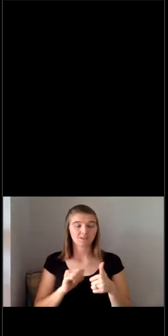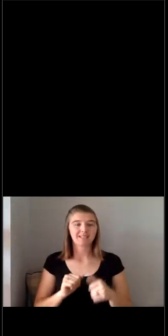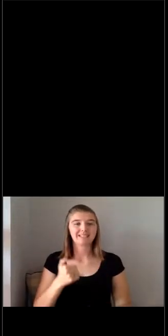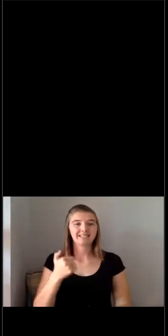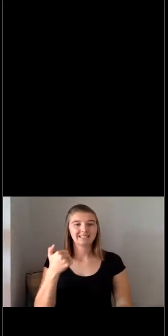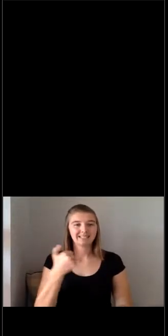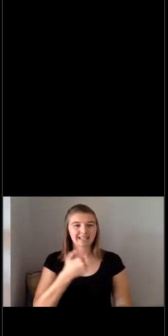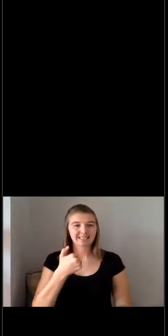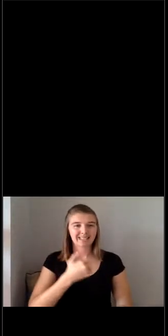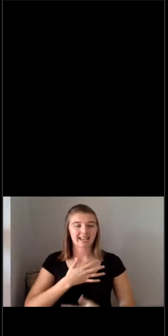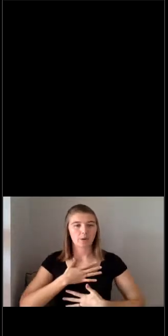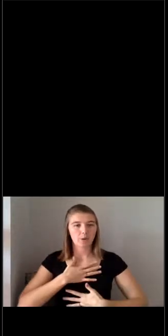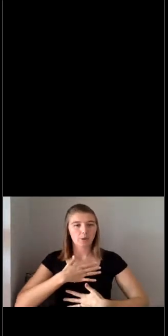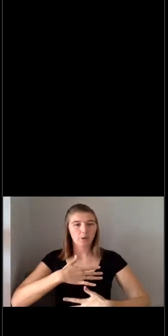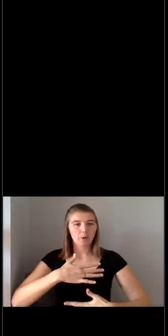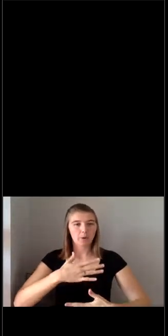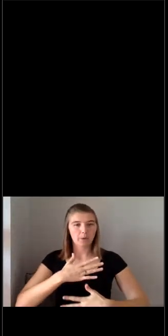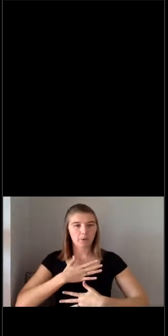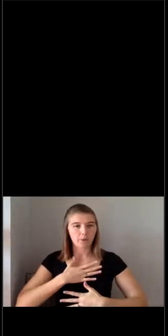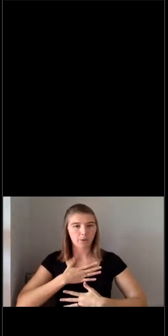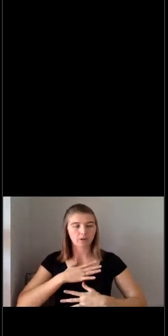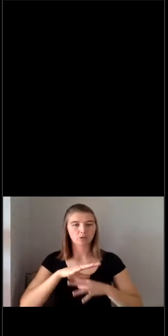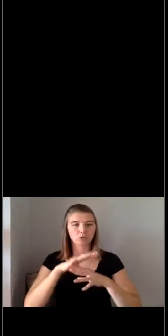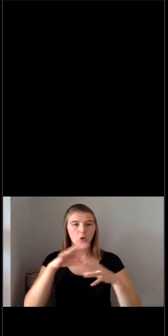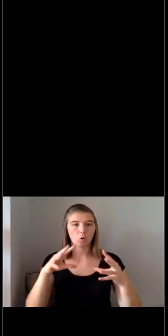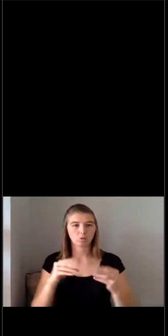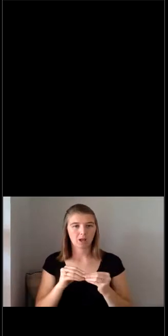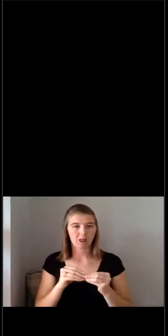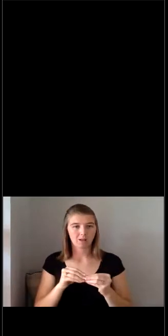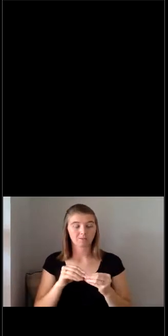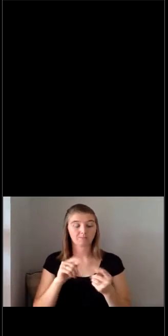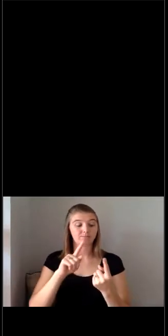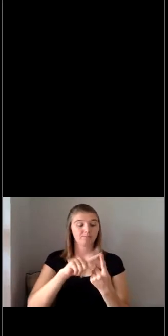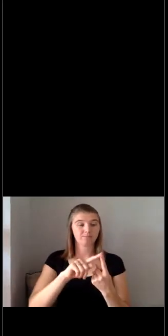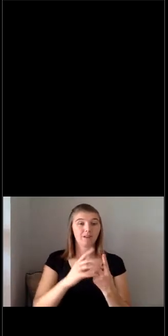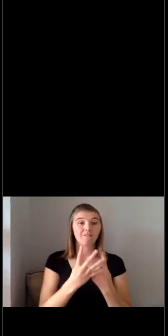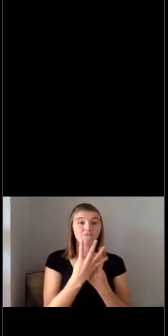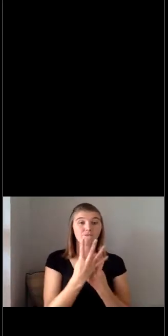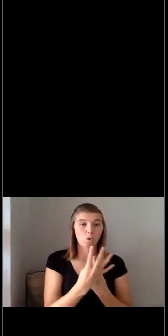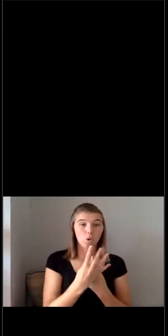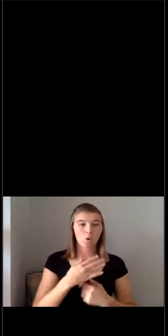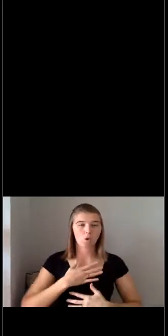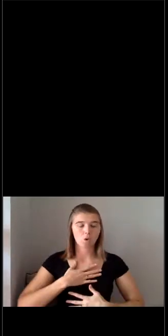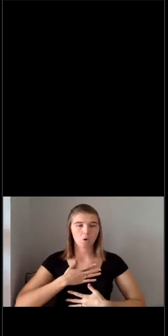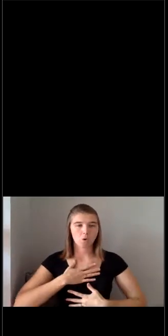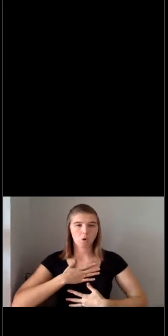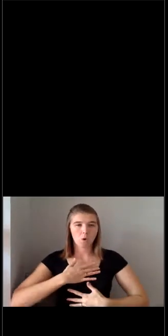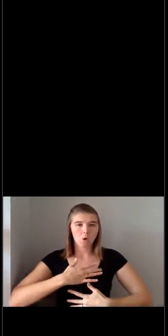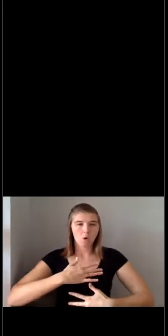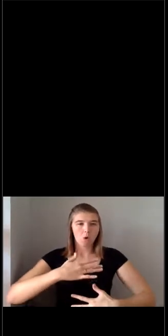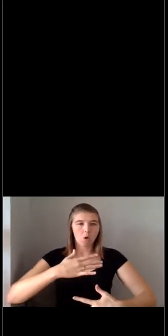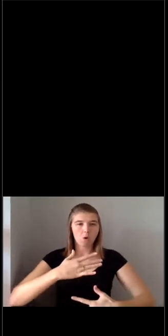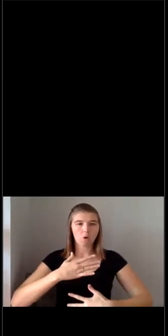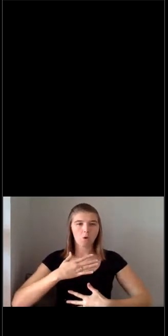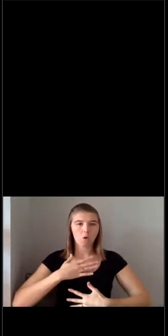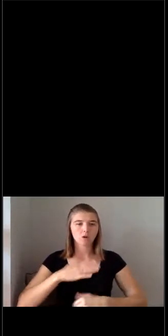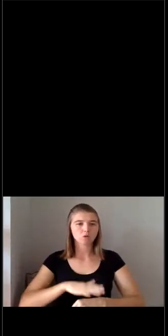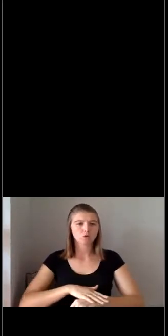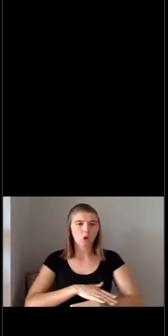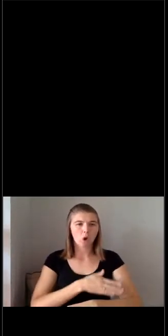in total. The first four breaths are really deep, slow, focused breaths. The second four breaths are